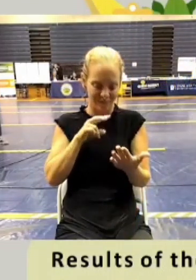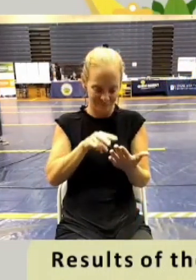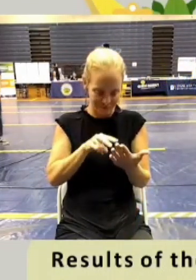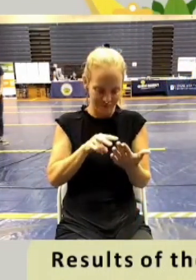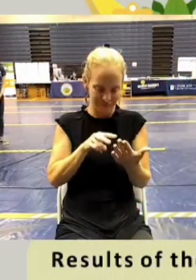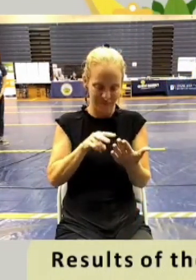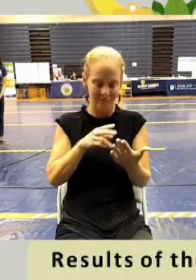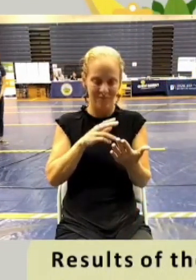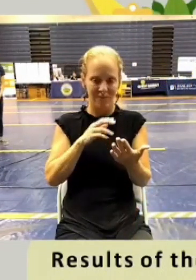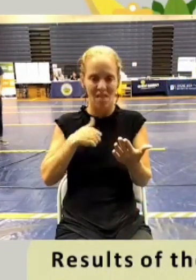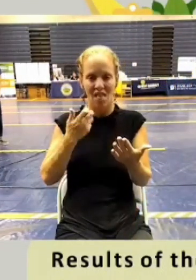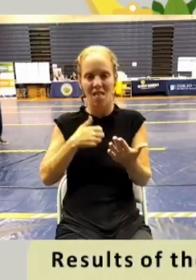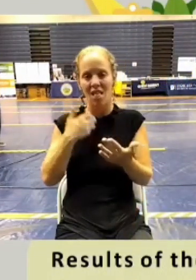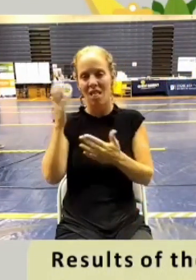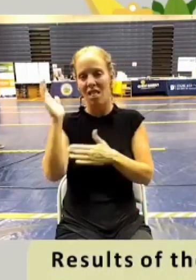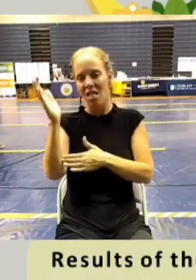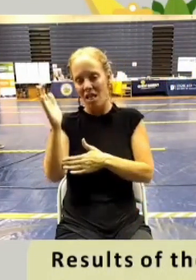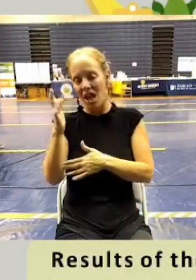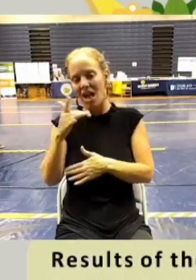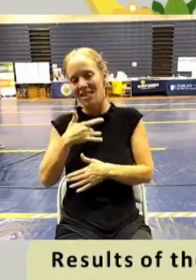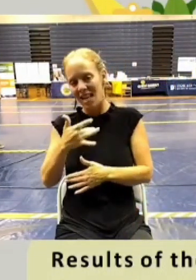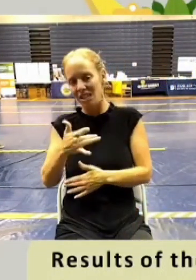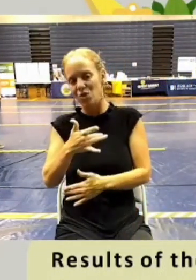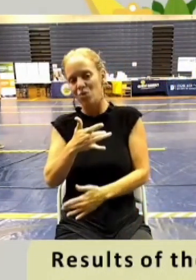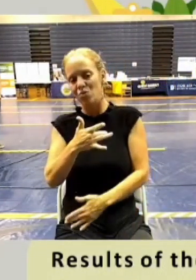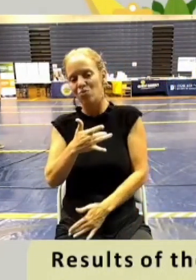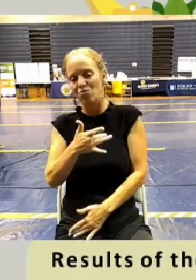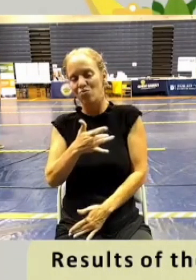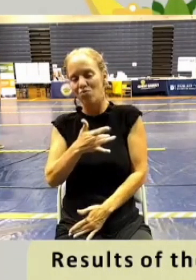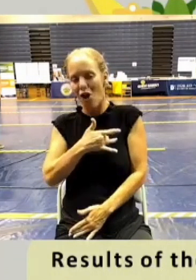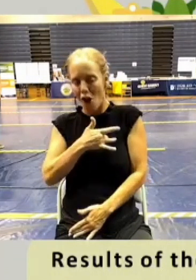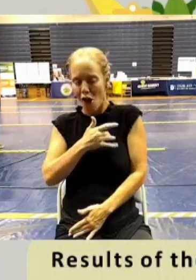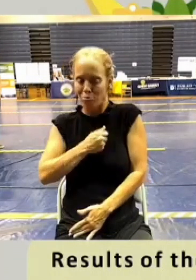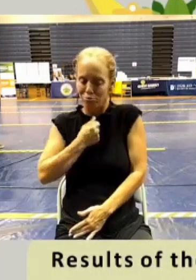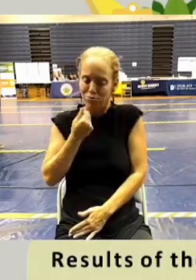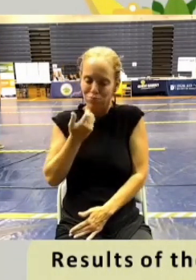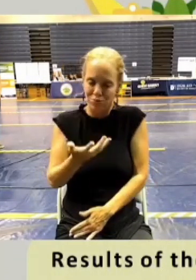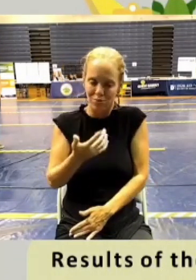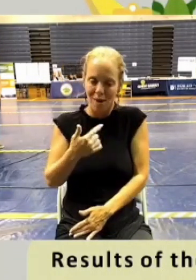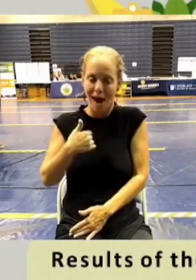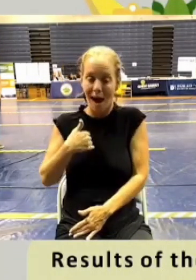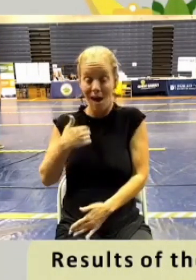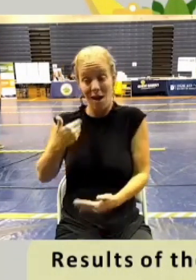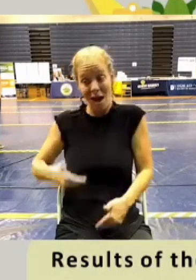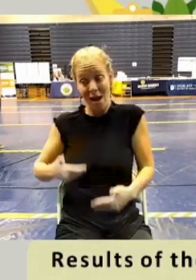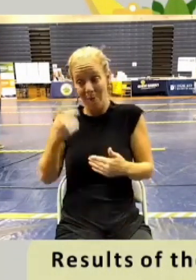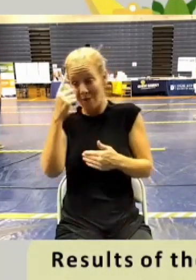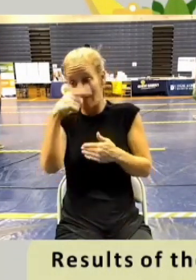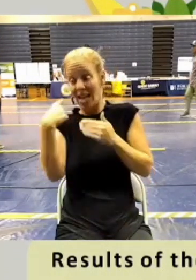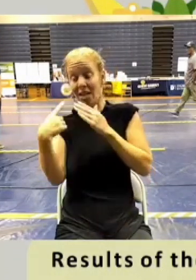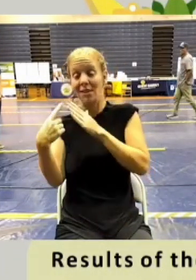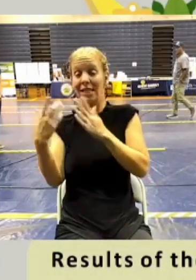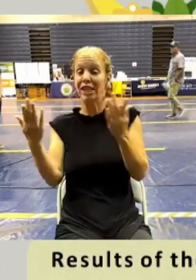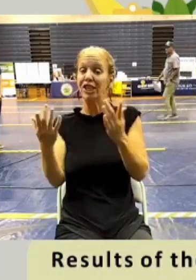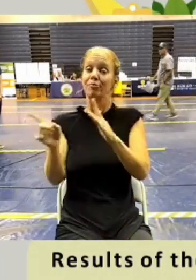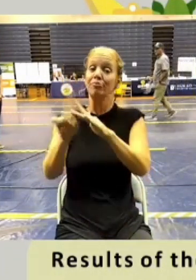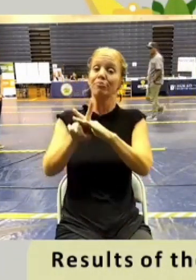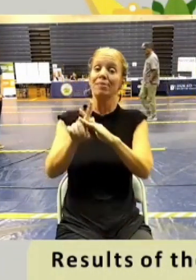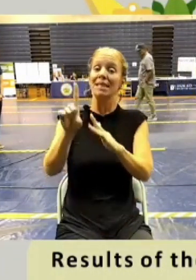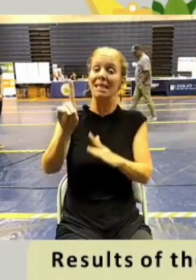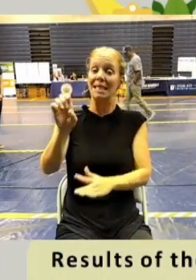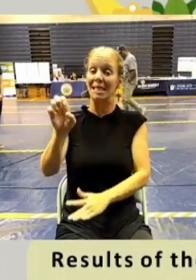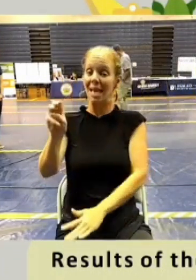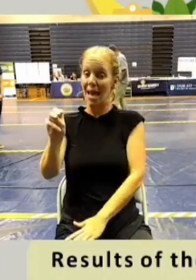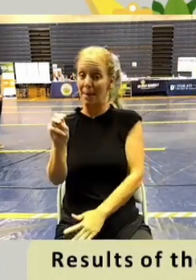heart. I just want to say that although I'm the face of DEM and being up